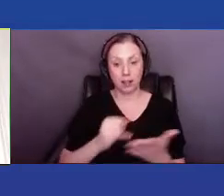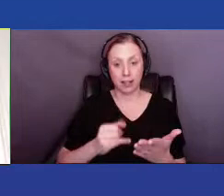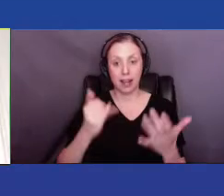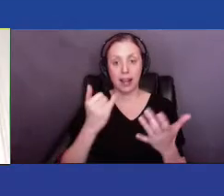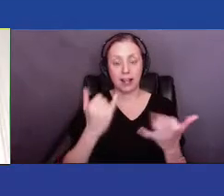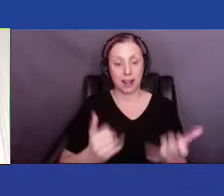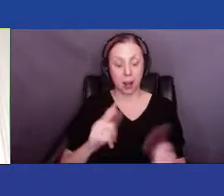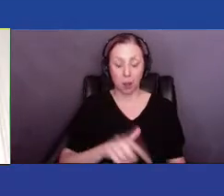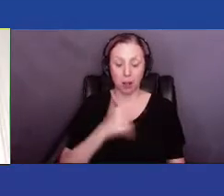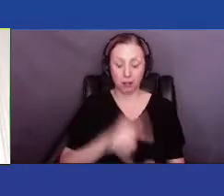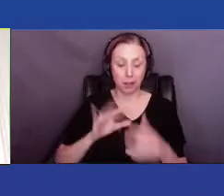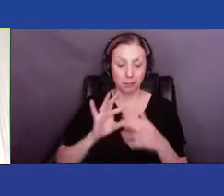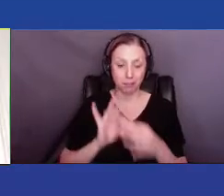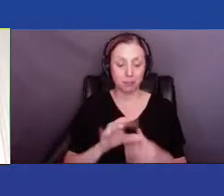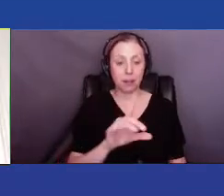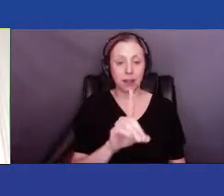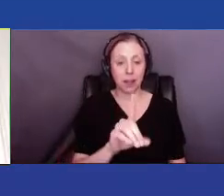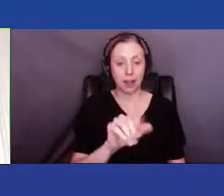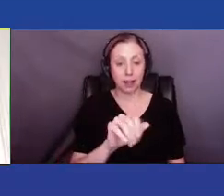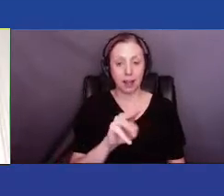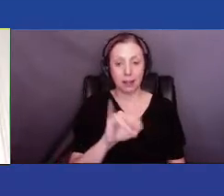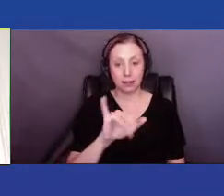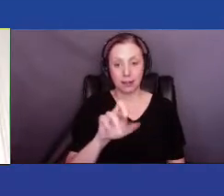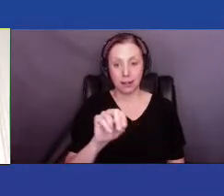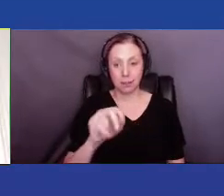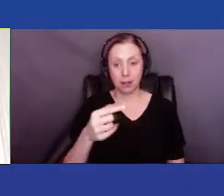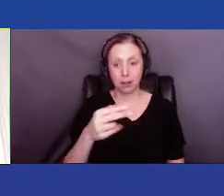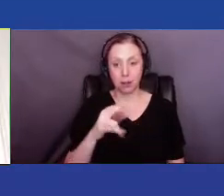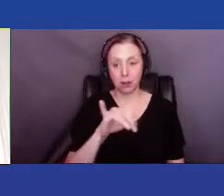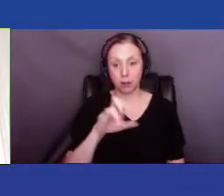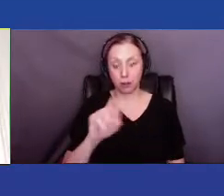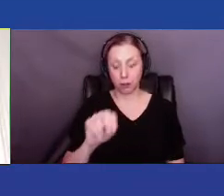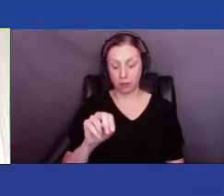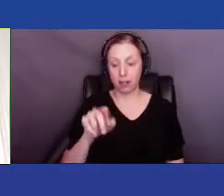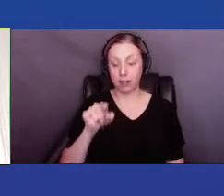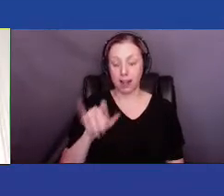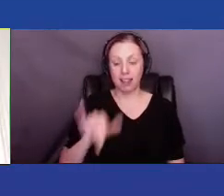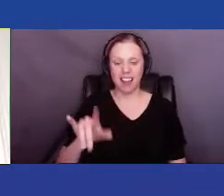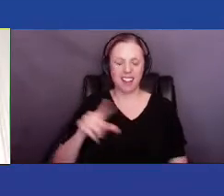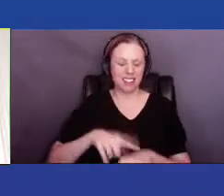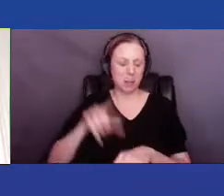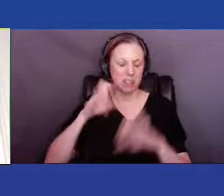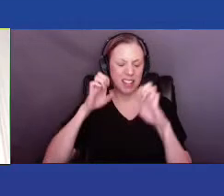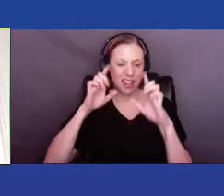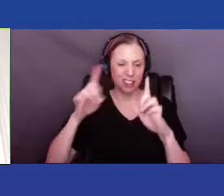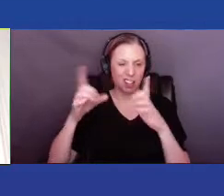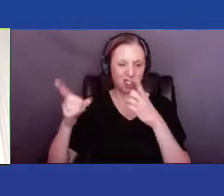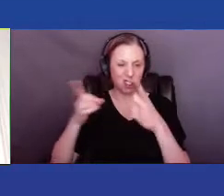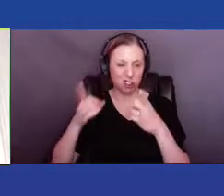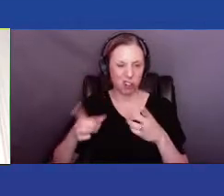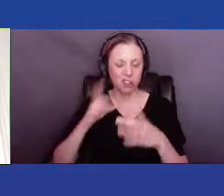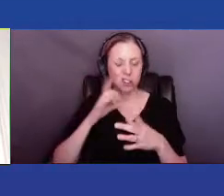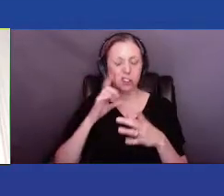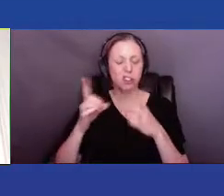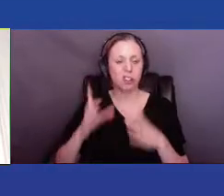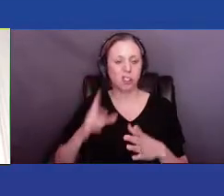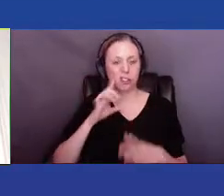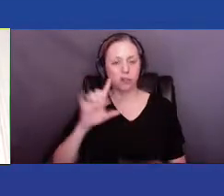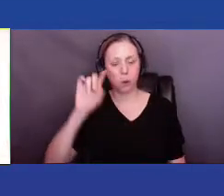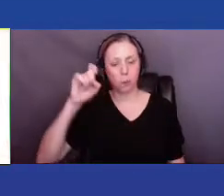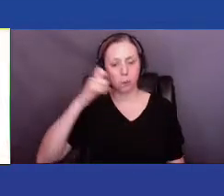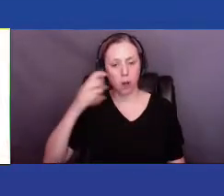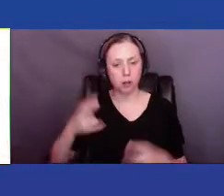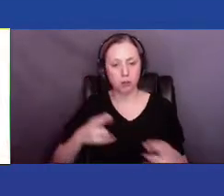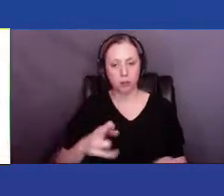Griffin, who was then the education director at the Bronx River Alliance, an organization that since 1974, the year I